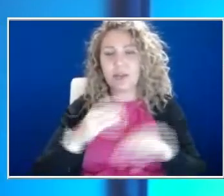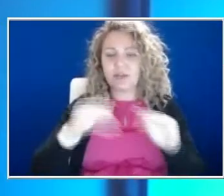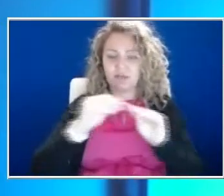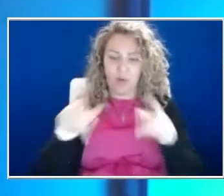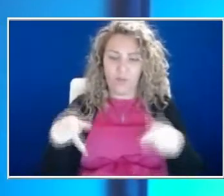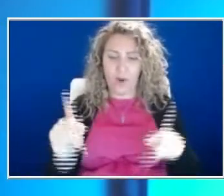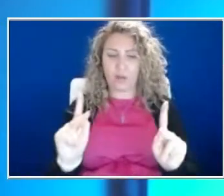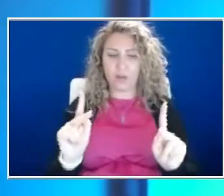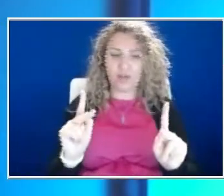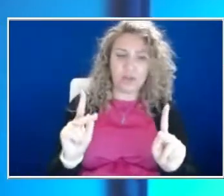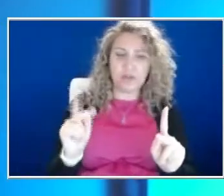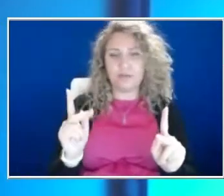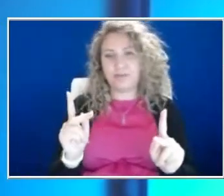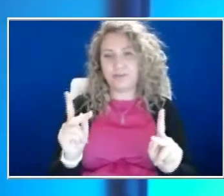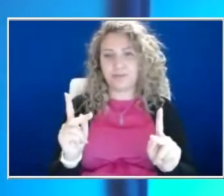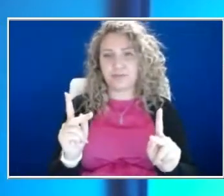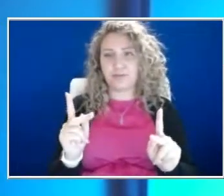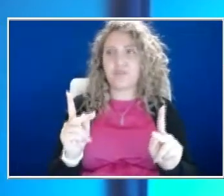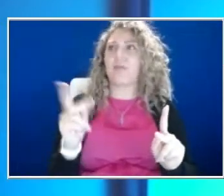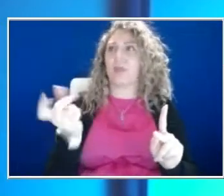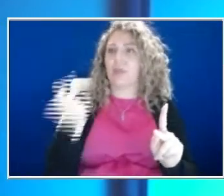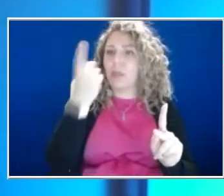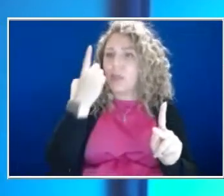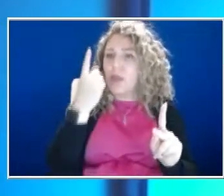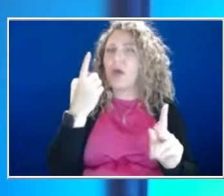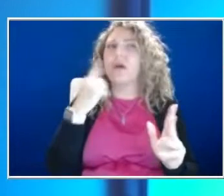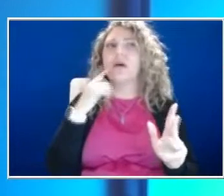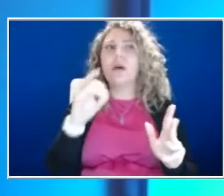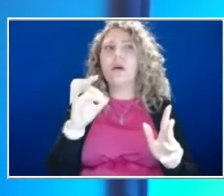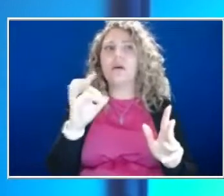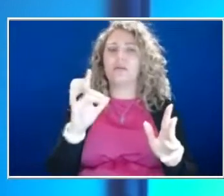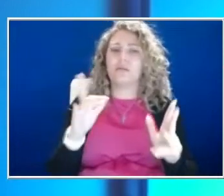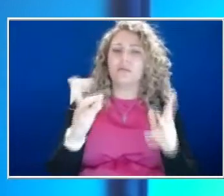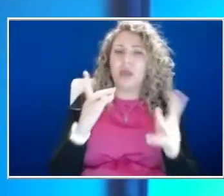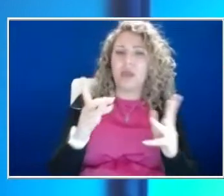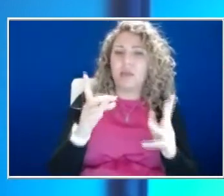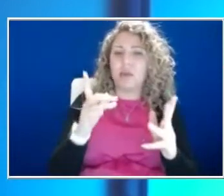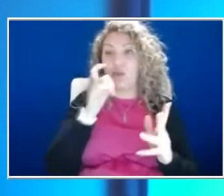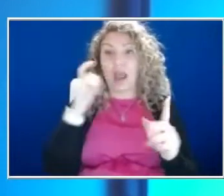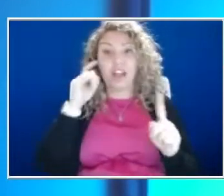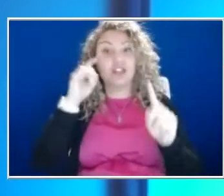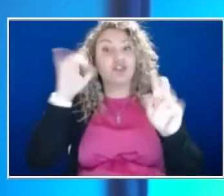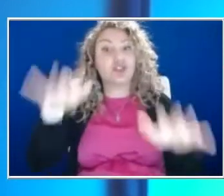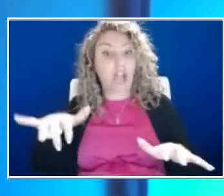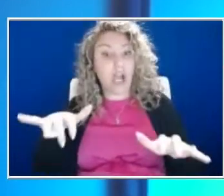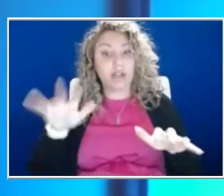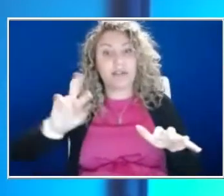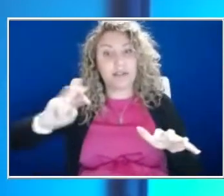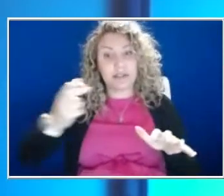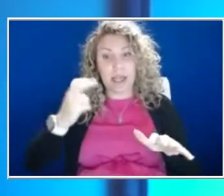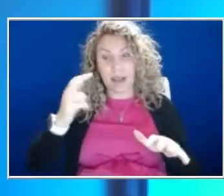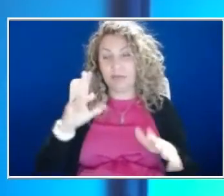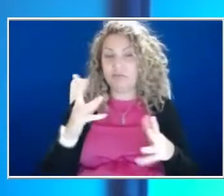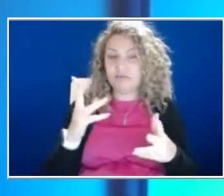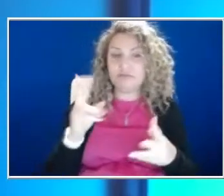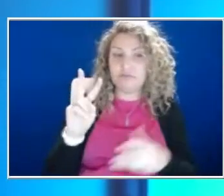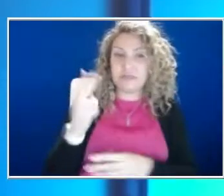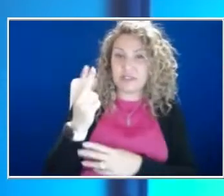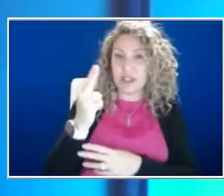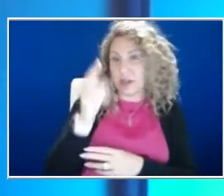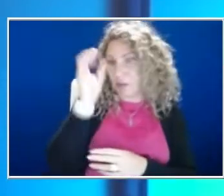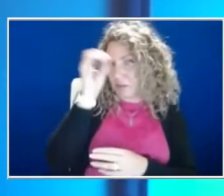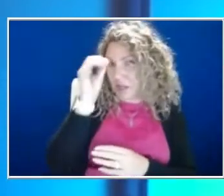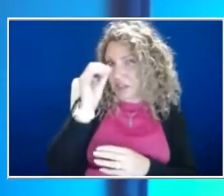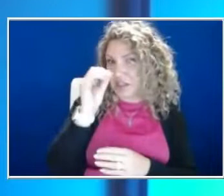to absorb the information maybe to a different level. You're not quite in shock at that second opinion consultation.